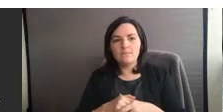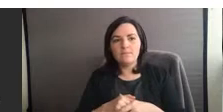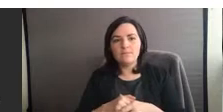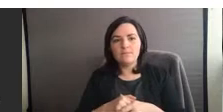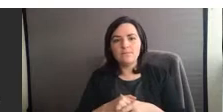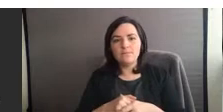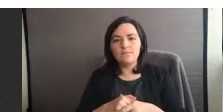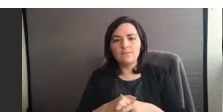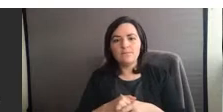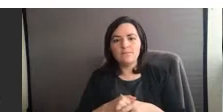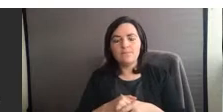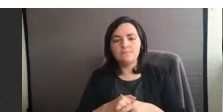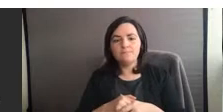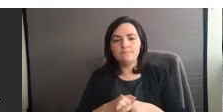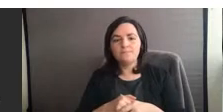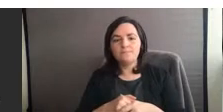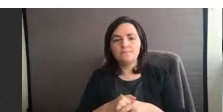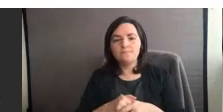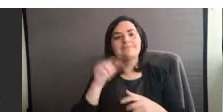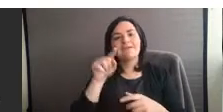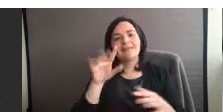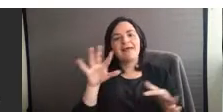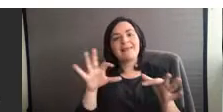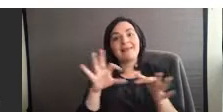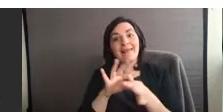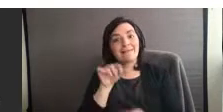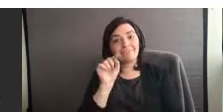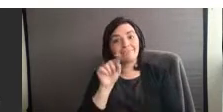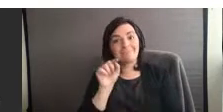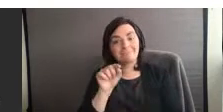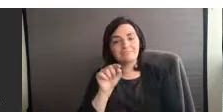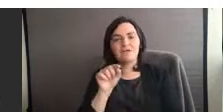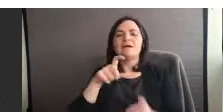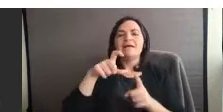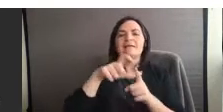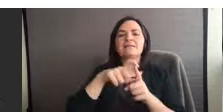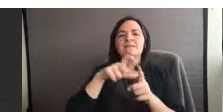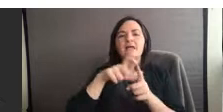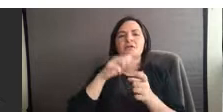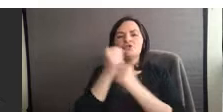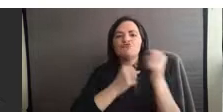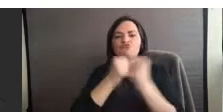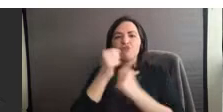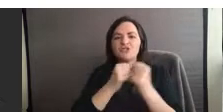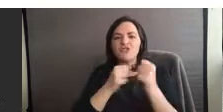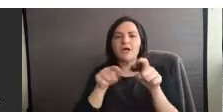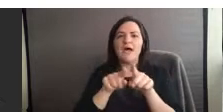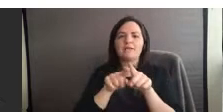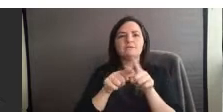And then it's this link here, dissertation structure and indicative word